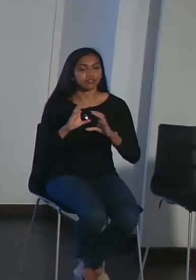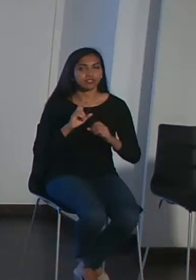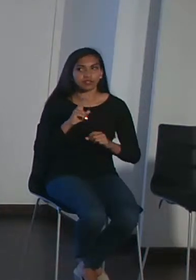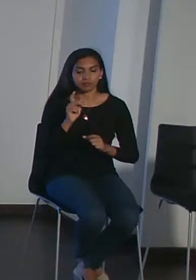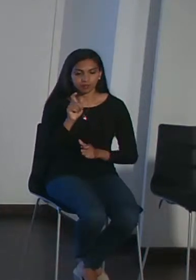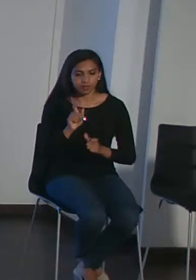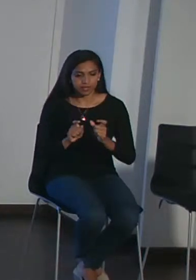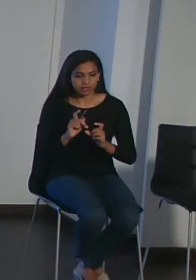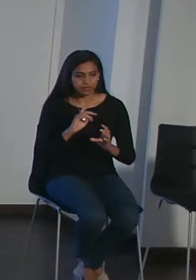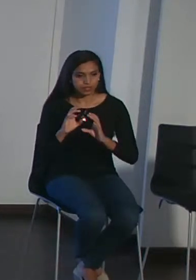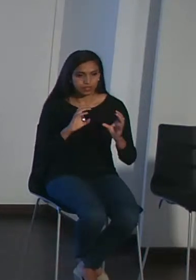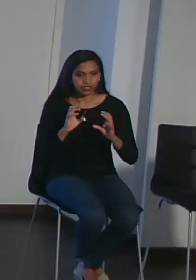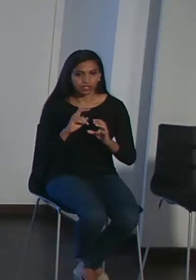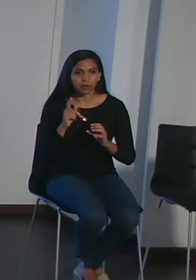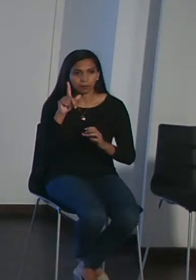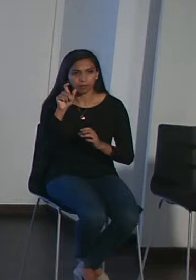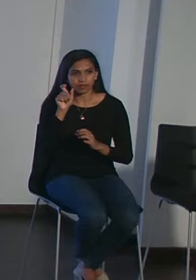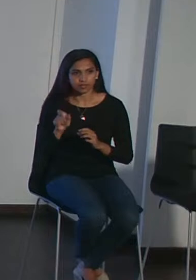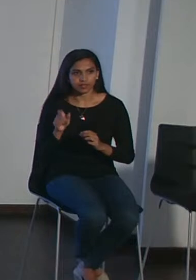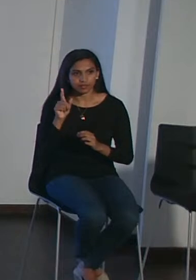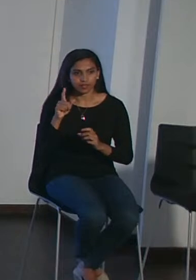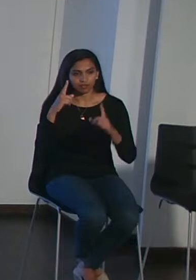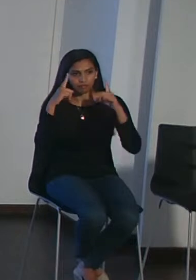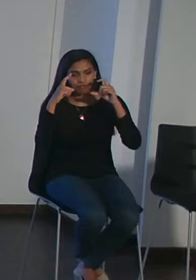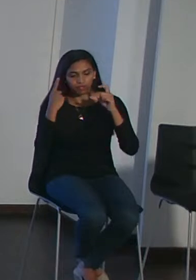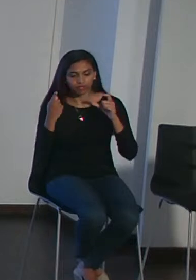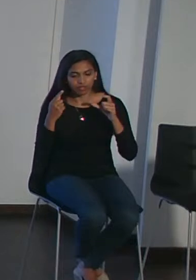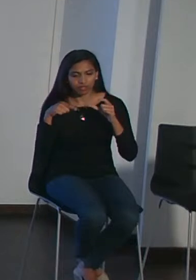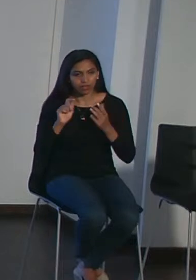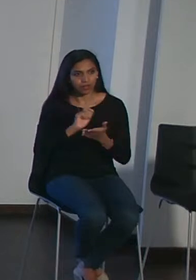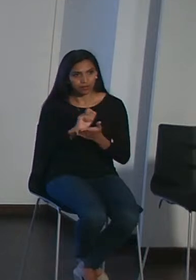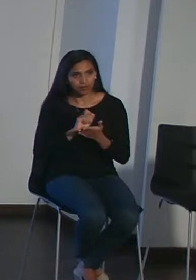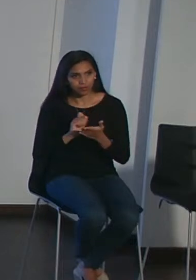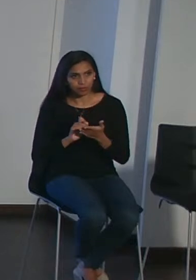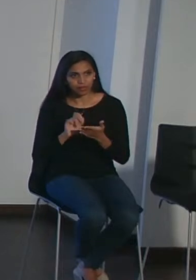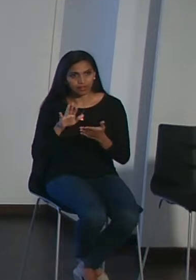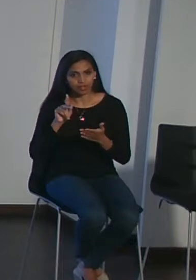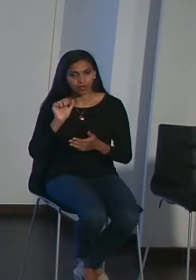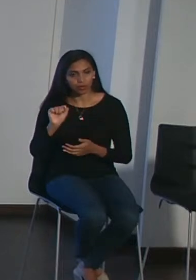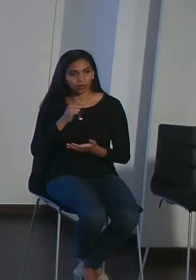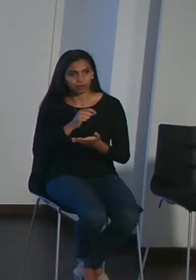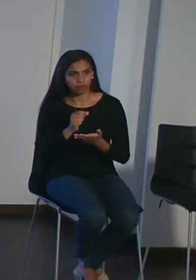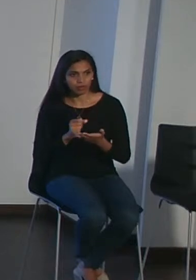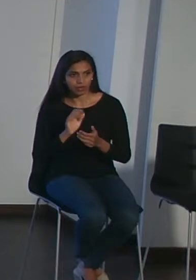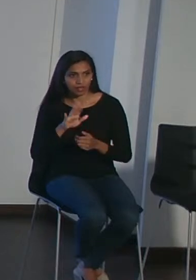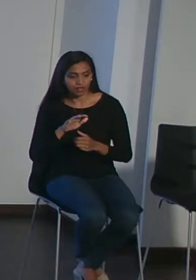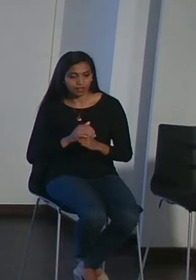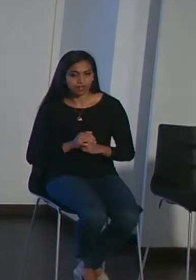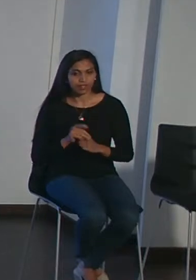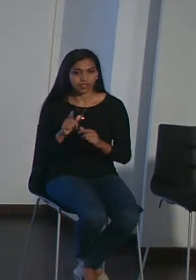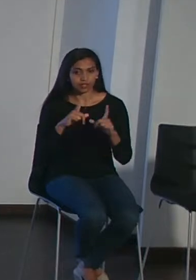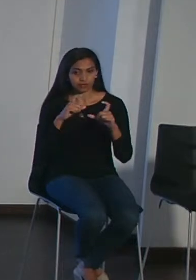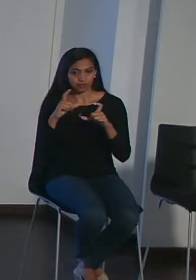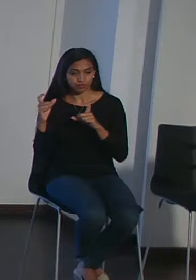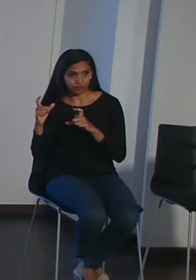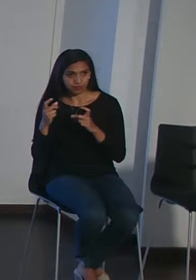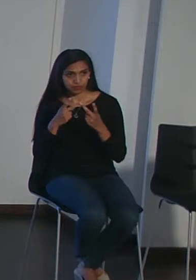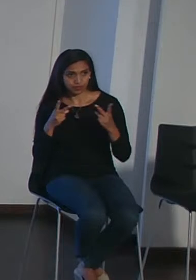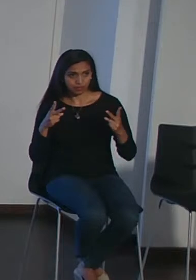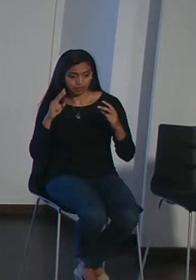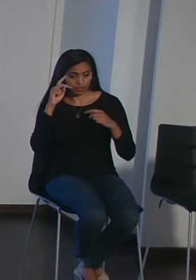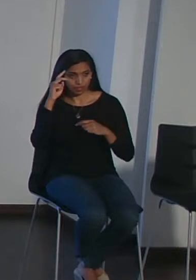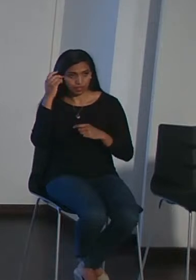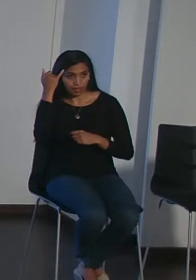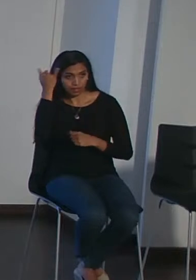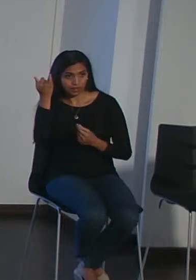with another photographer who's making a book right now, but working with a box of found images. But then